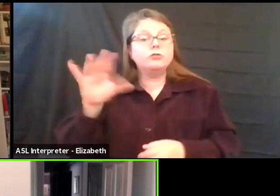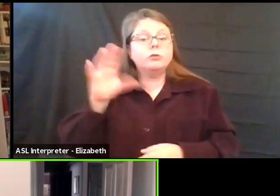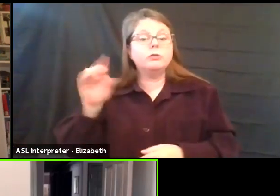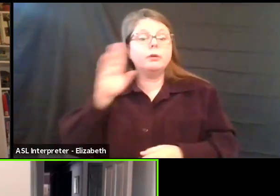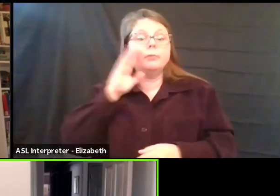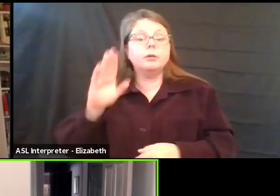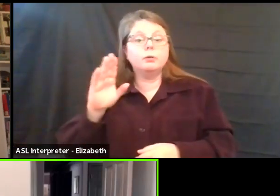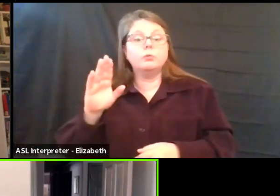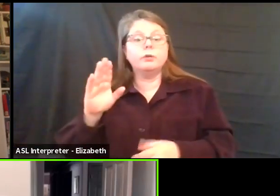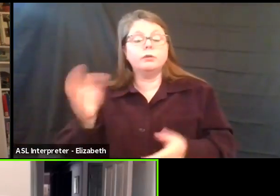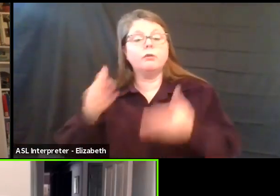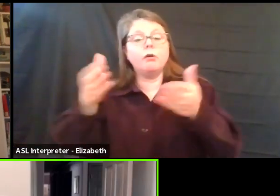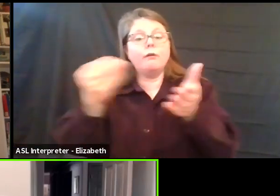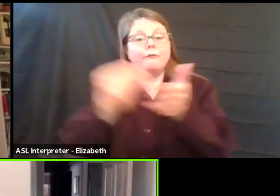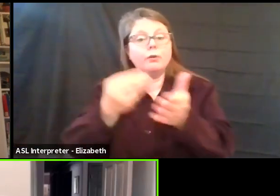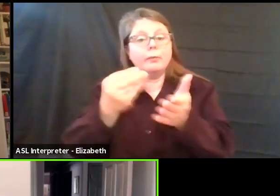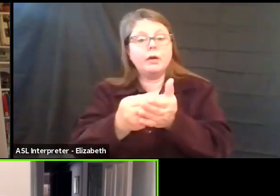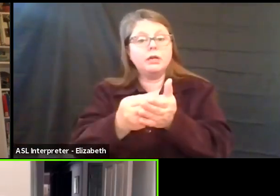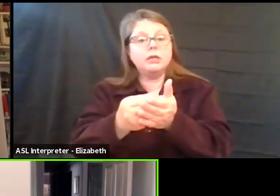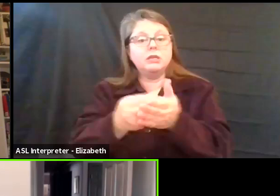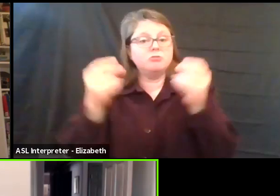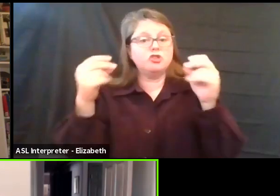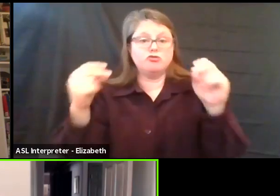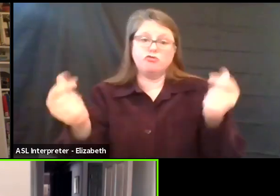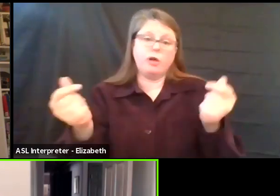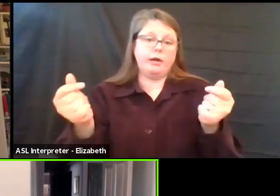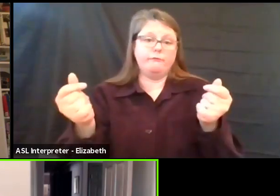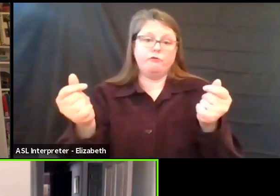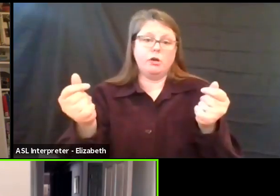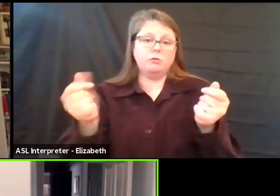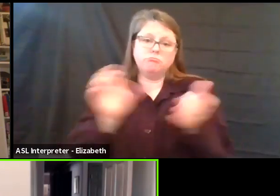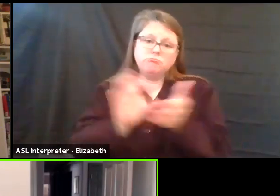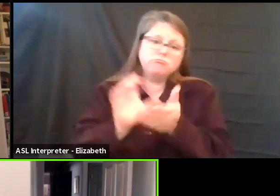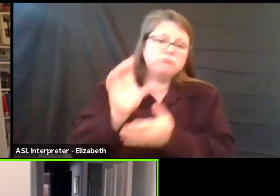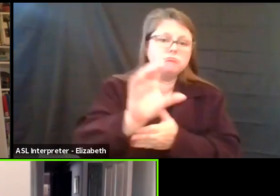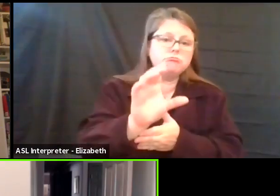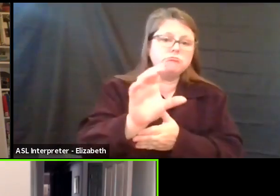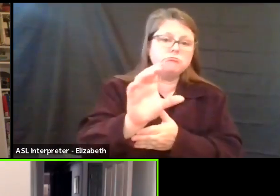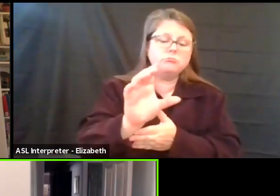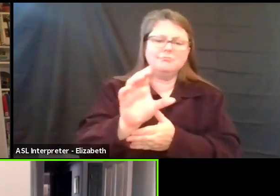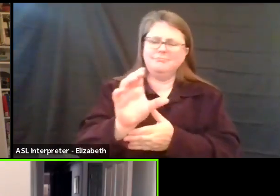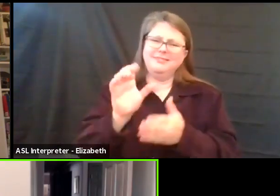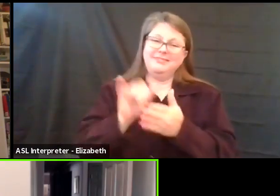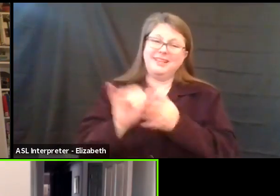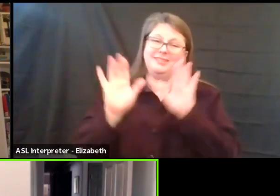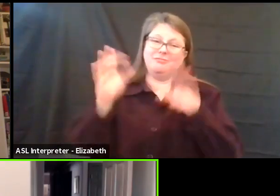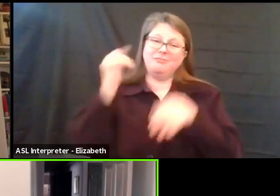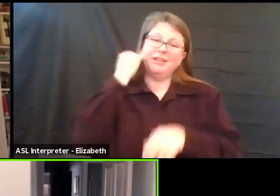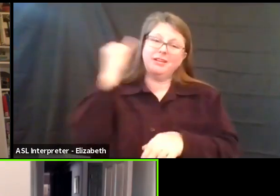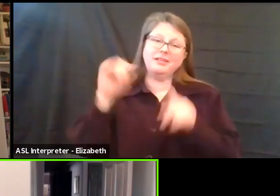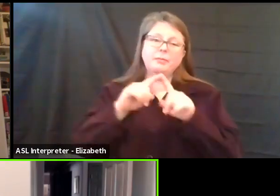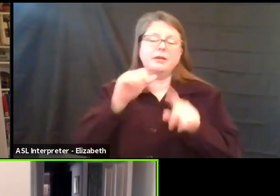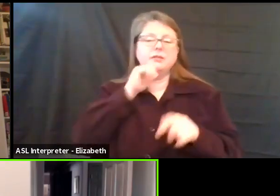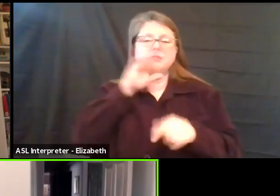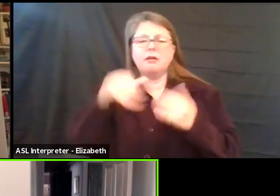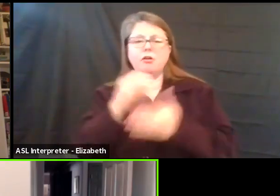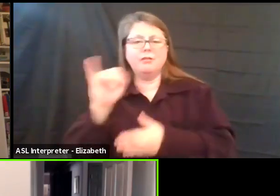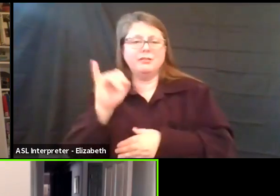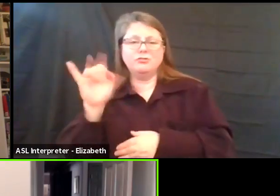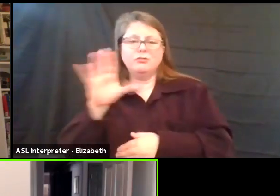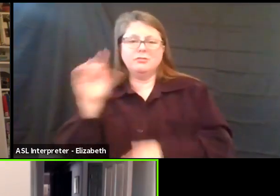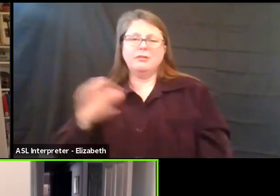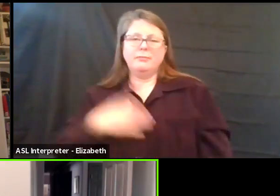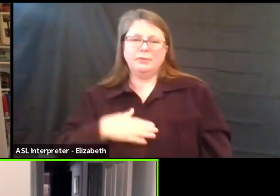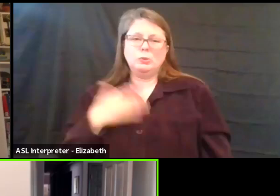We actually think that's a great idea. They're not obligated to do that, but if not everybody has the wherewithal to go someplace else, and so